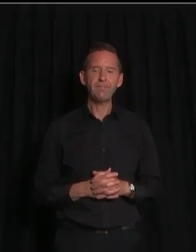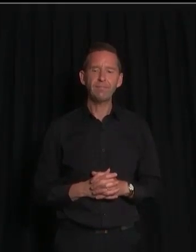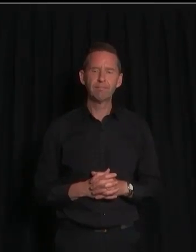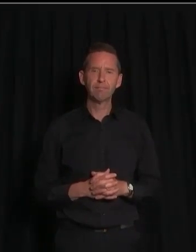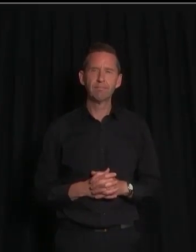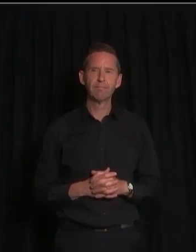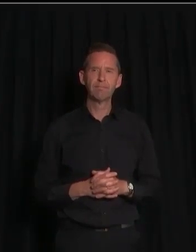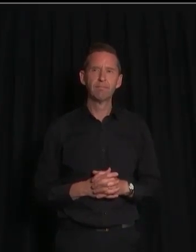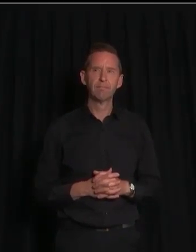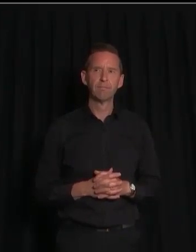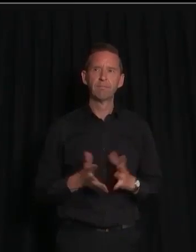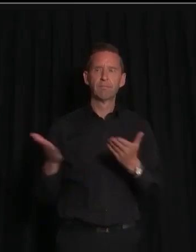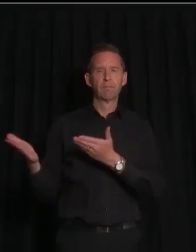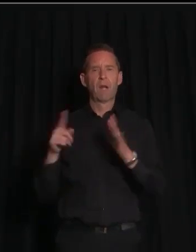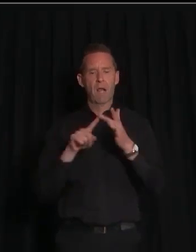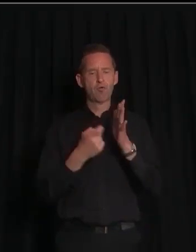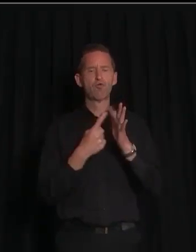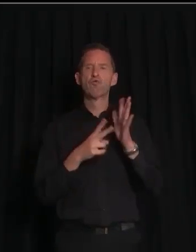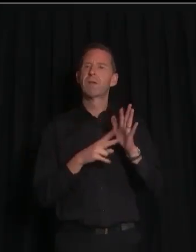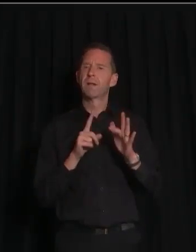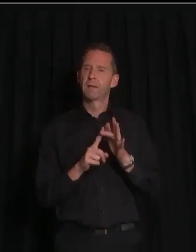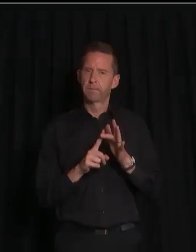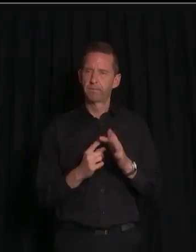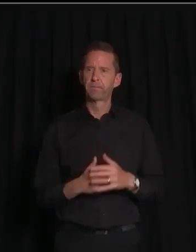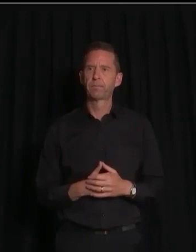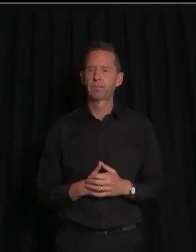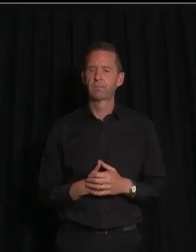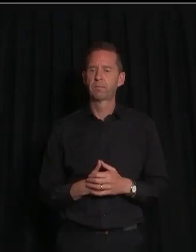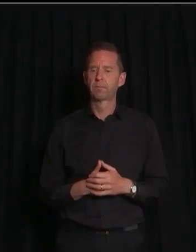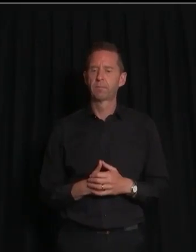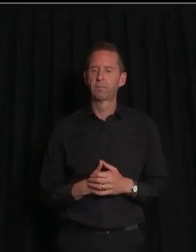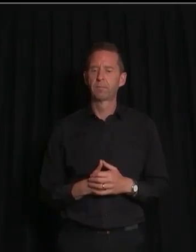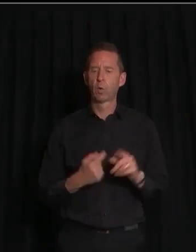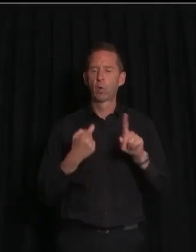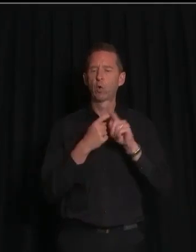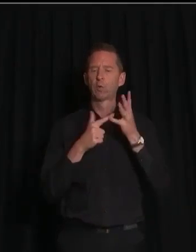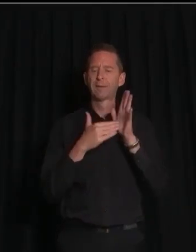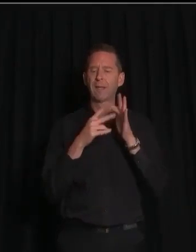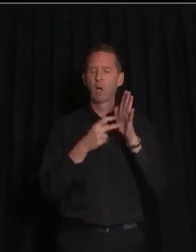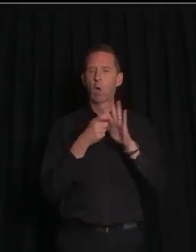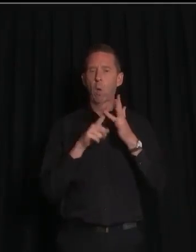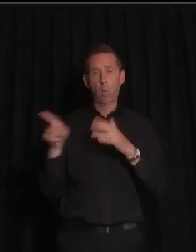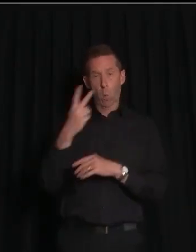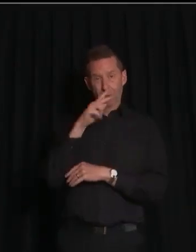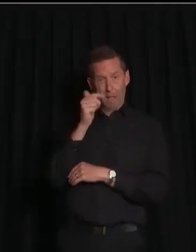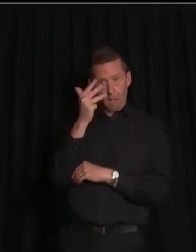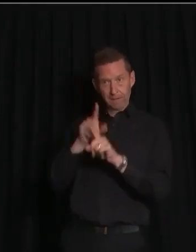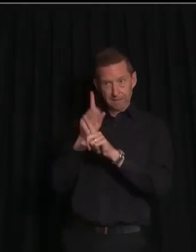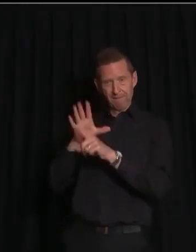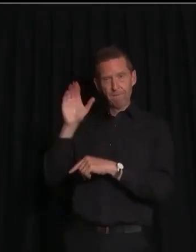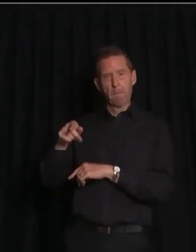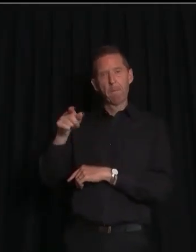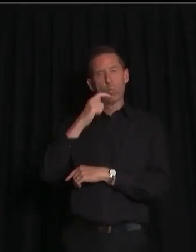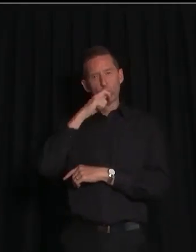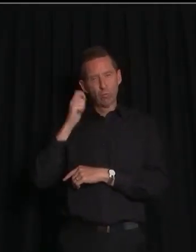And we have Irene Kuzenko. She is a 29-year-old from Ukraine and Russia